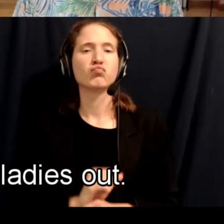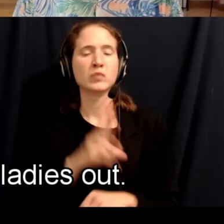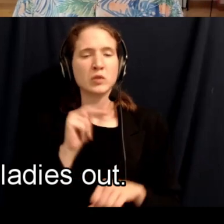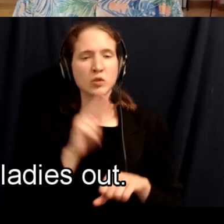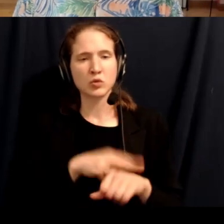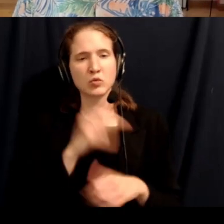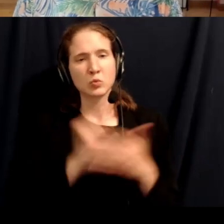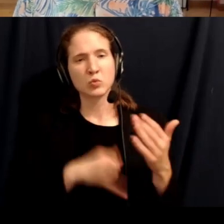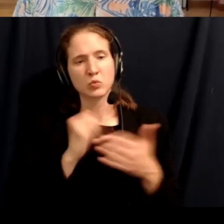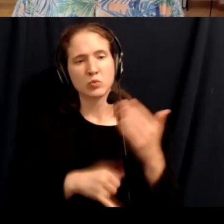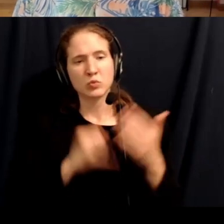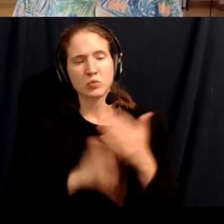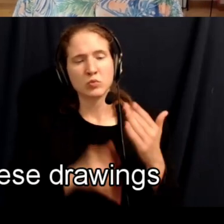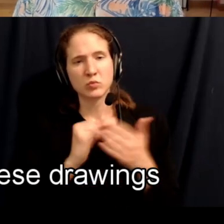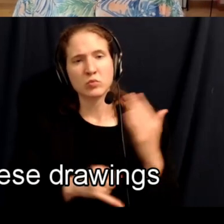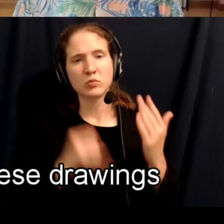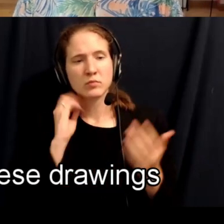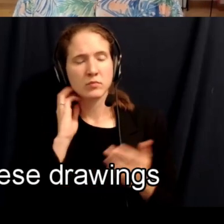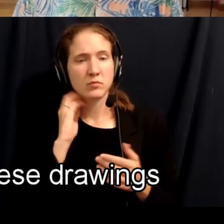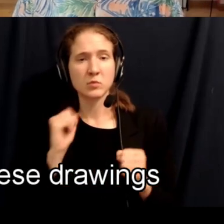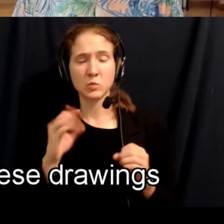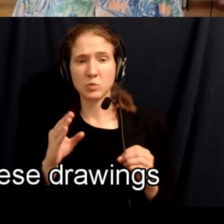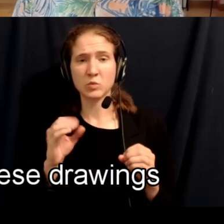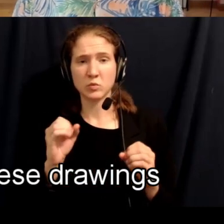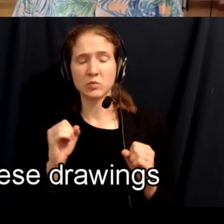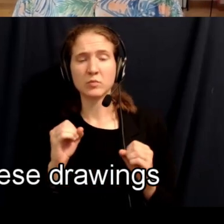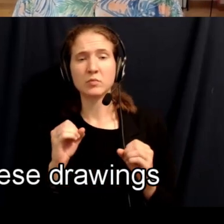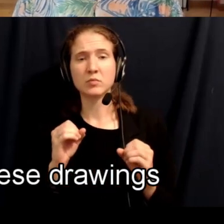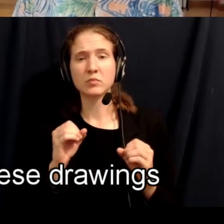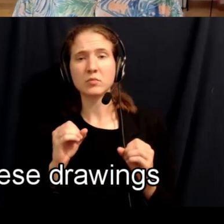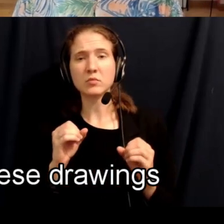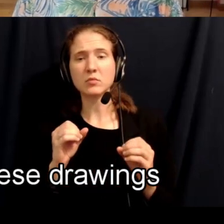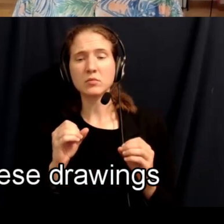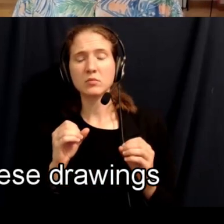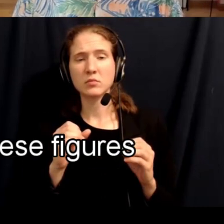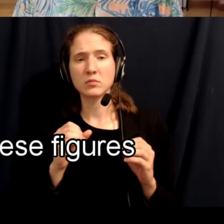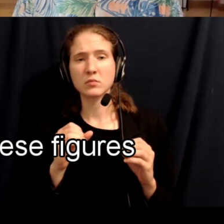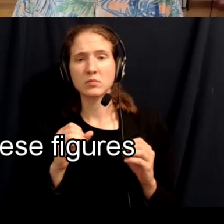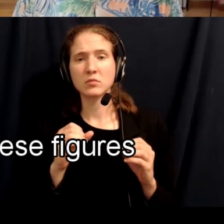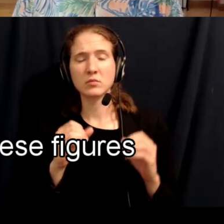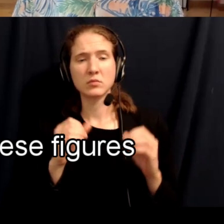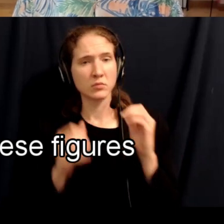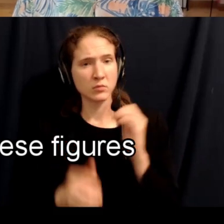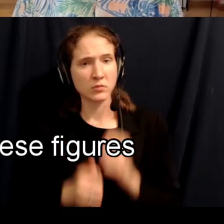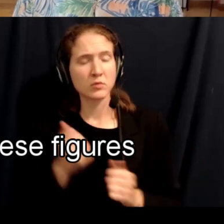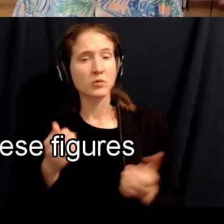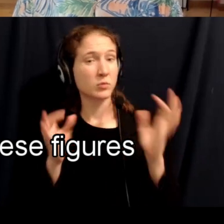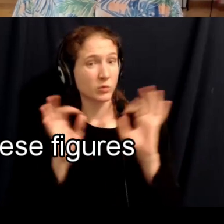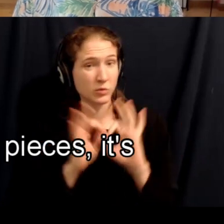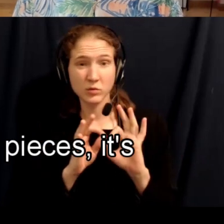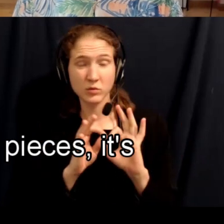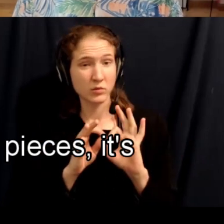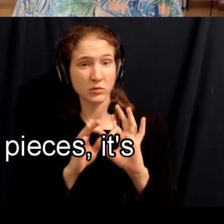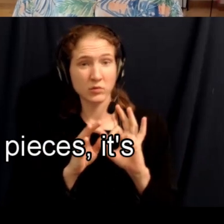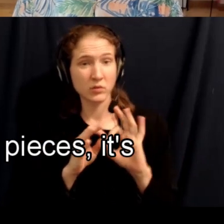these ladies out. So my biggest thing with these drawings and these laying out of these figures and